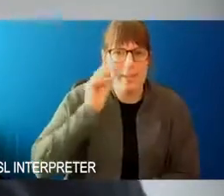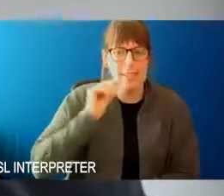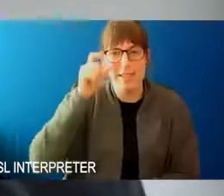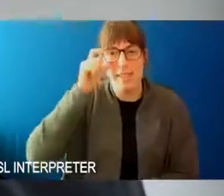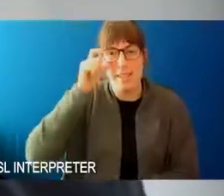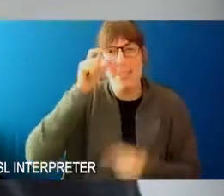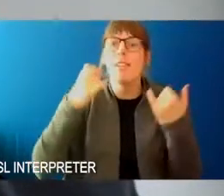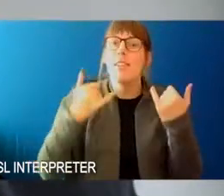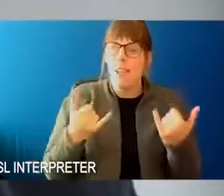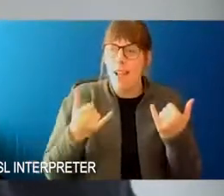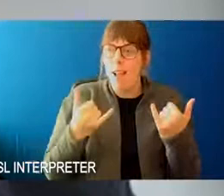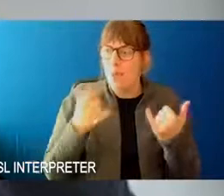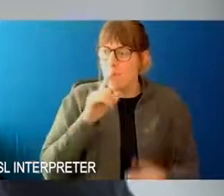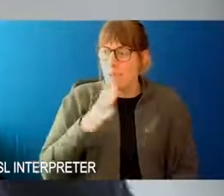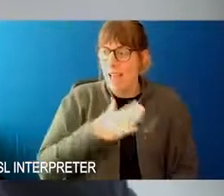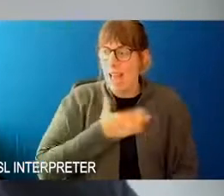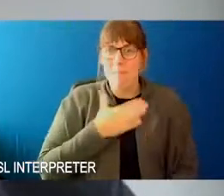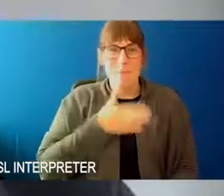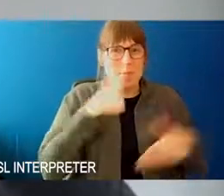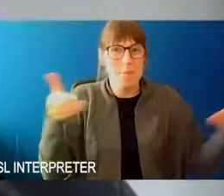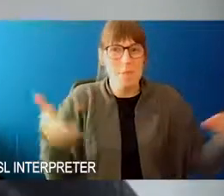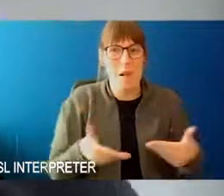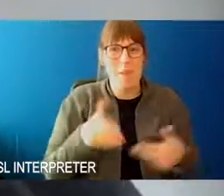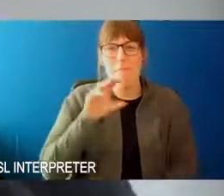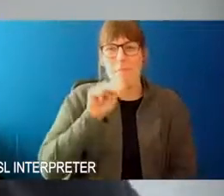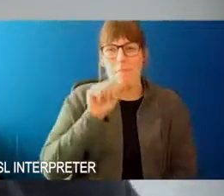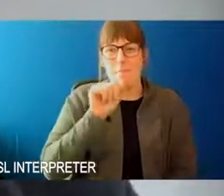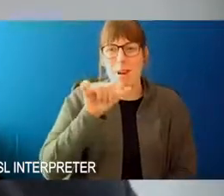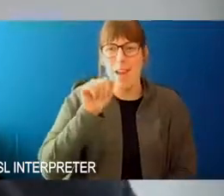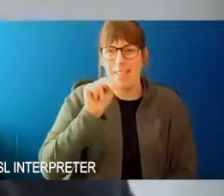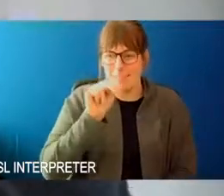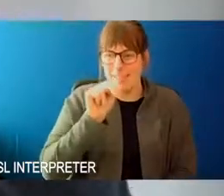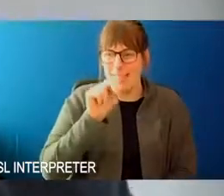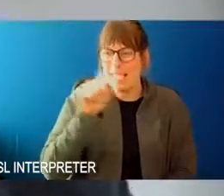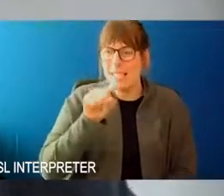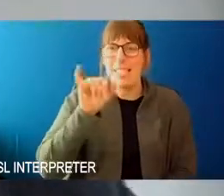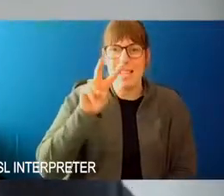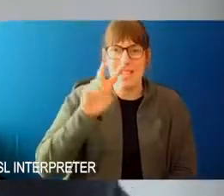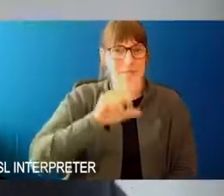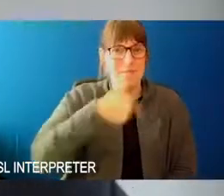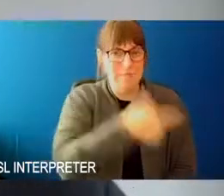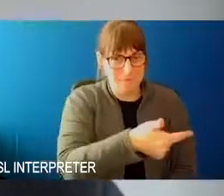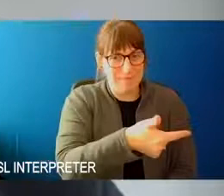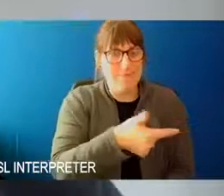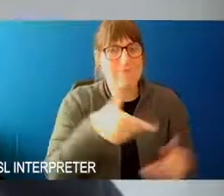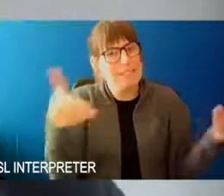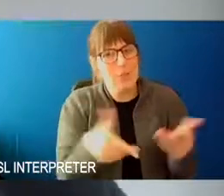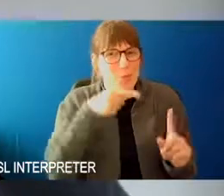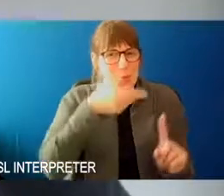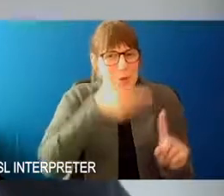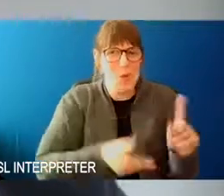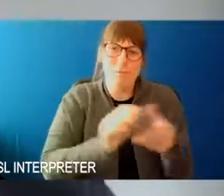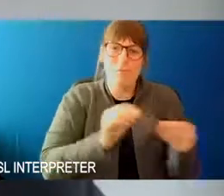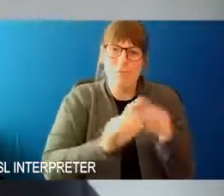share a bit of their stories with us. So at this point, I'm very happy to welcome Mian Ziv with us today. And